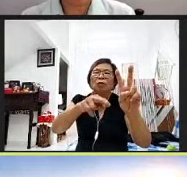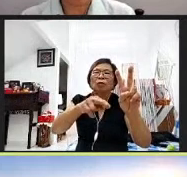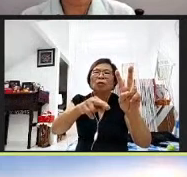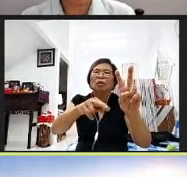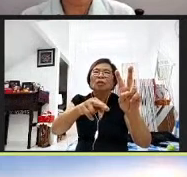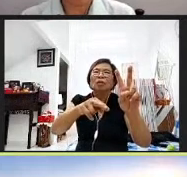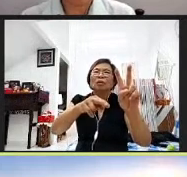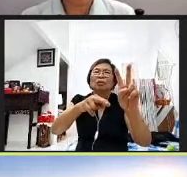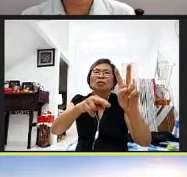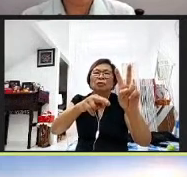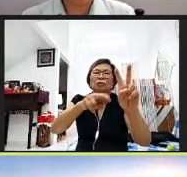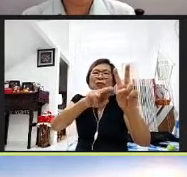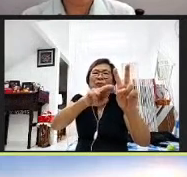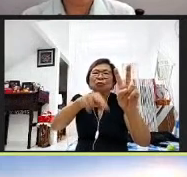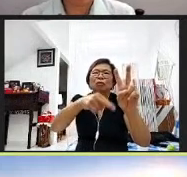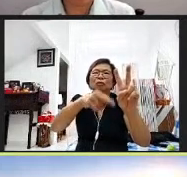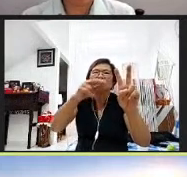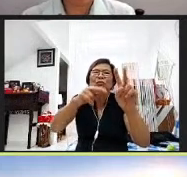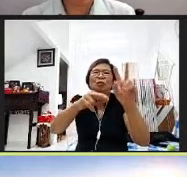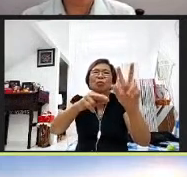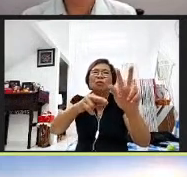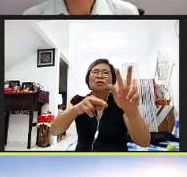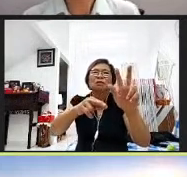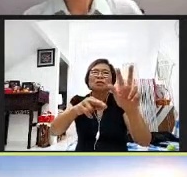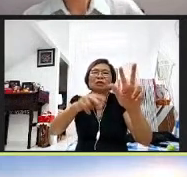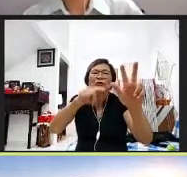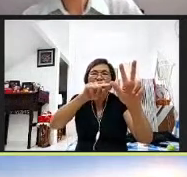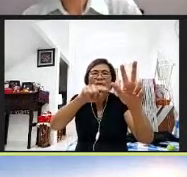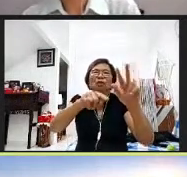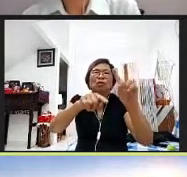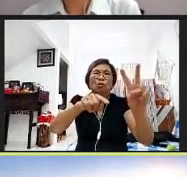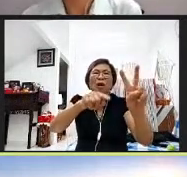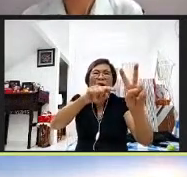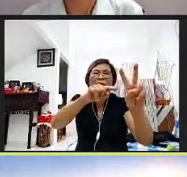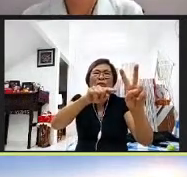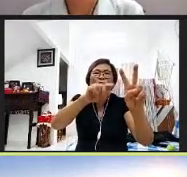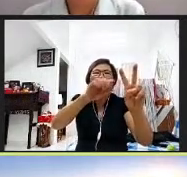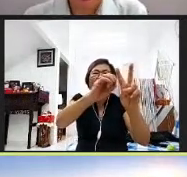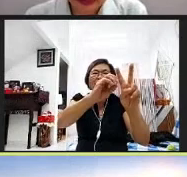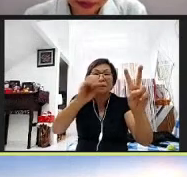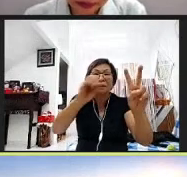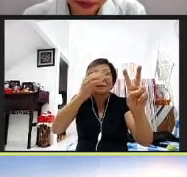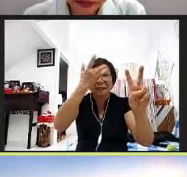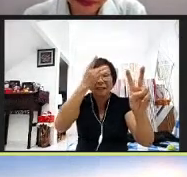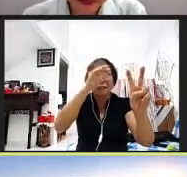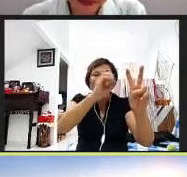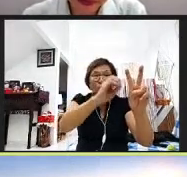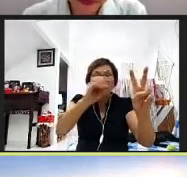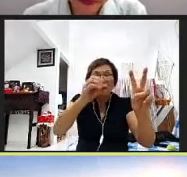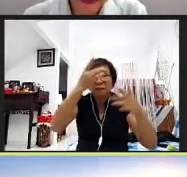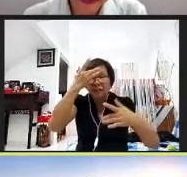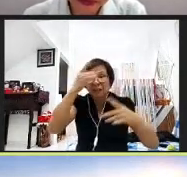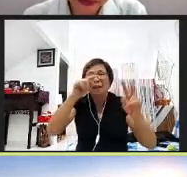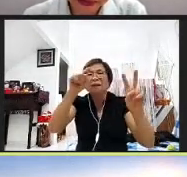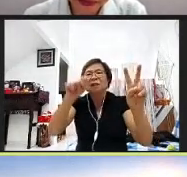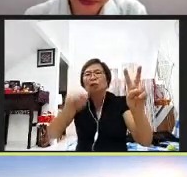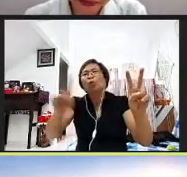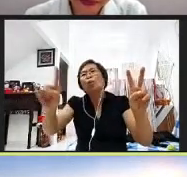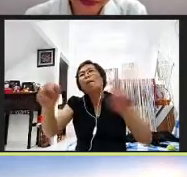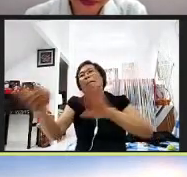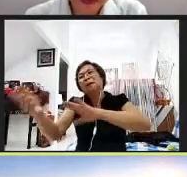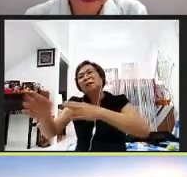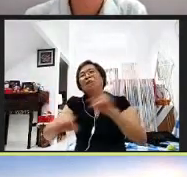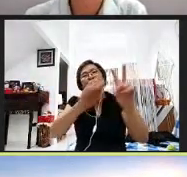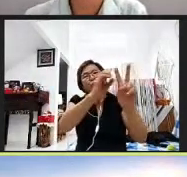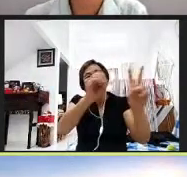cases. So every 250 people get the disease will lead to 1 death.